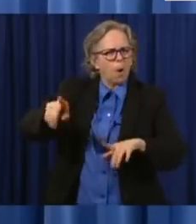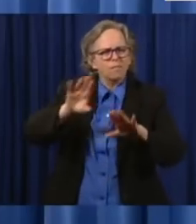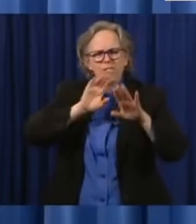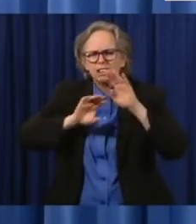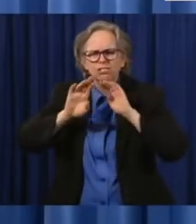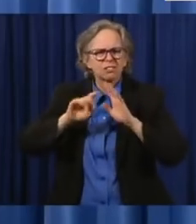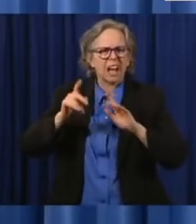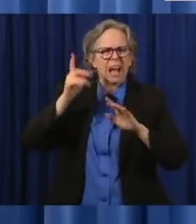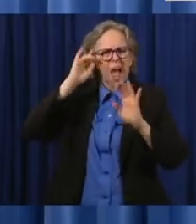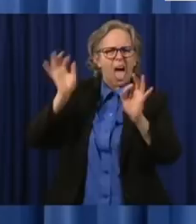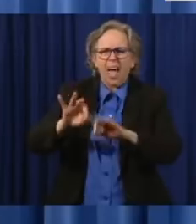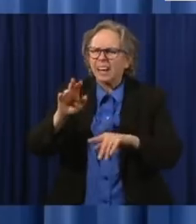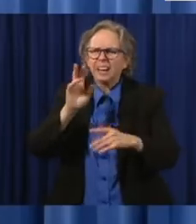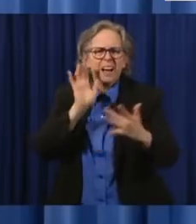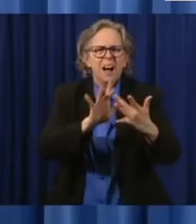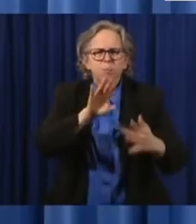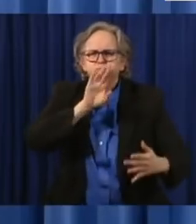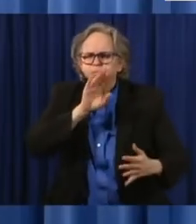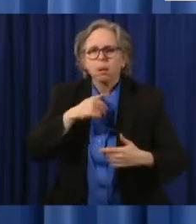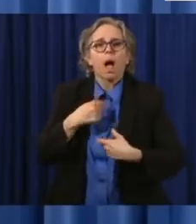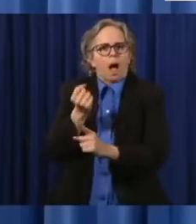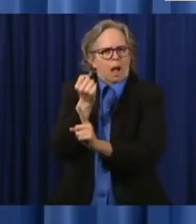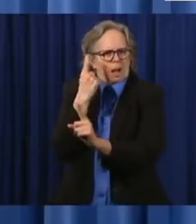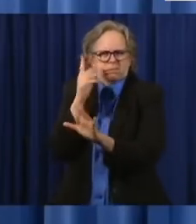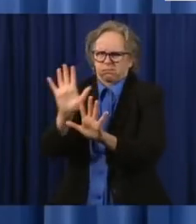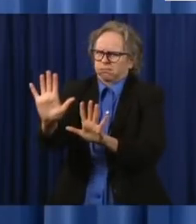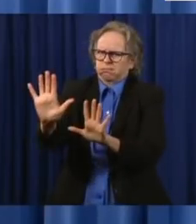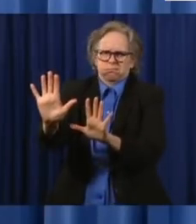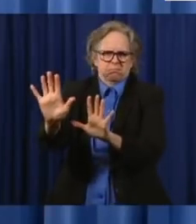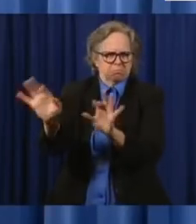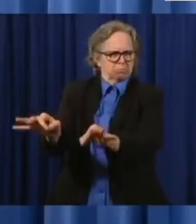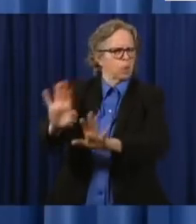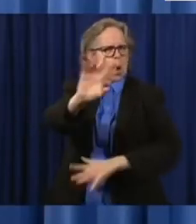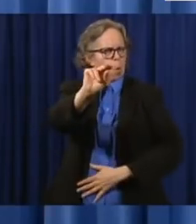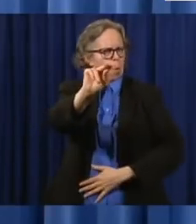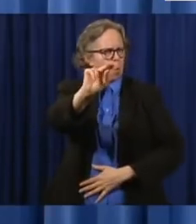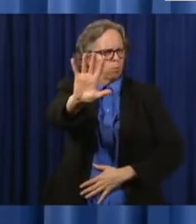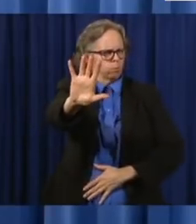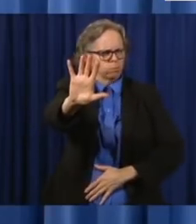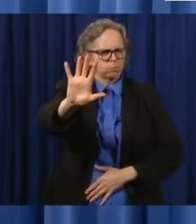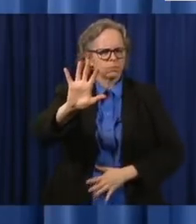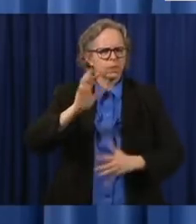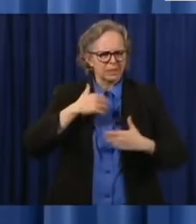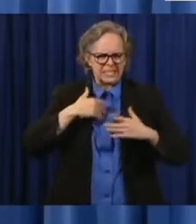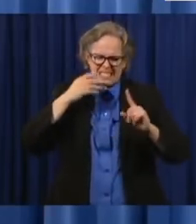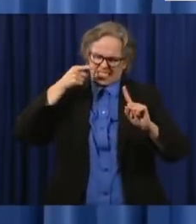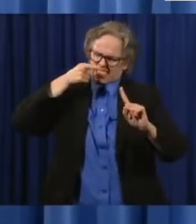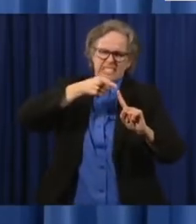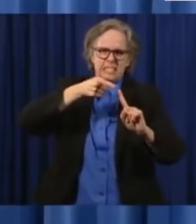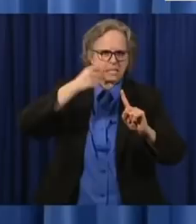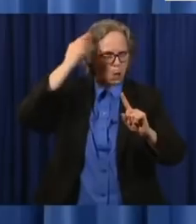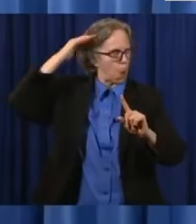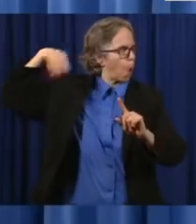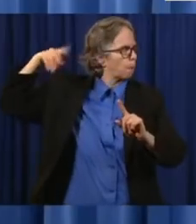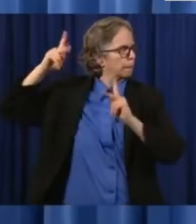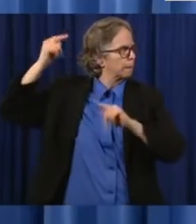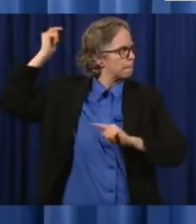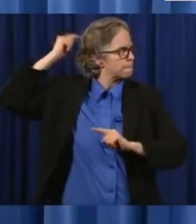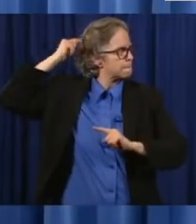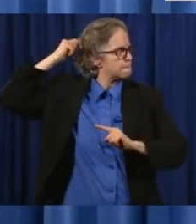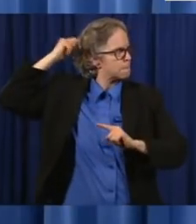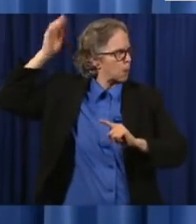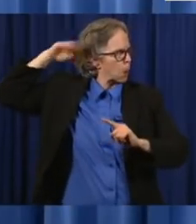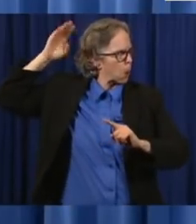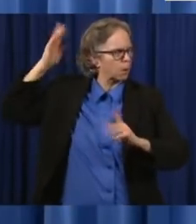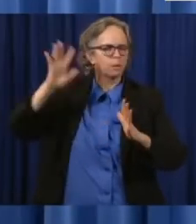through. So, we're going to continue to focus on this. And again, I apologize